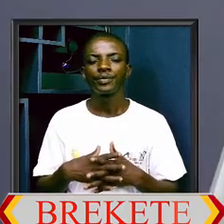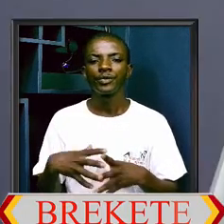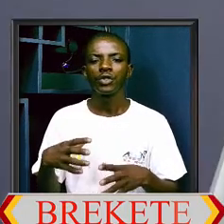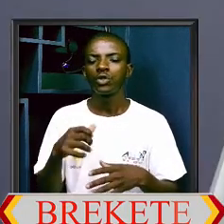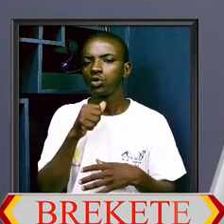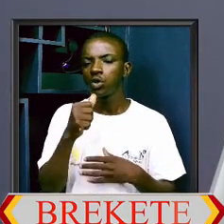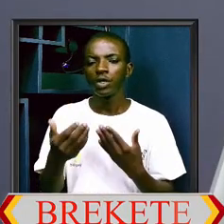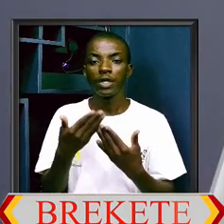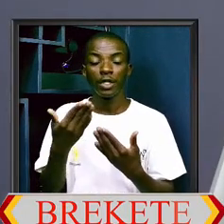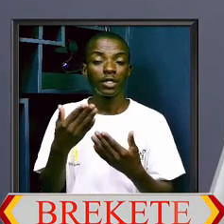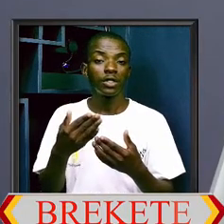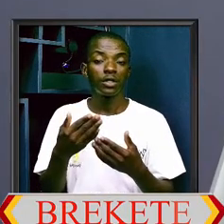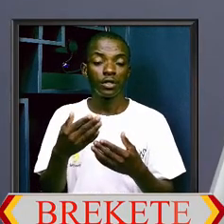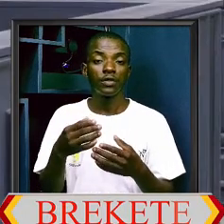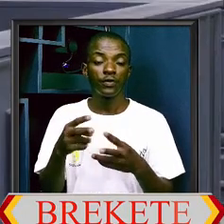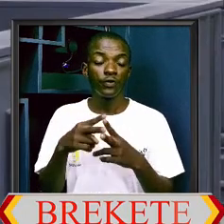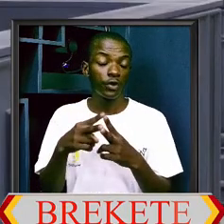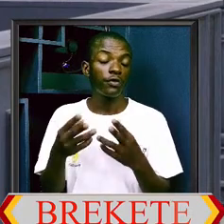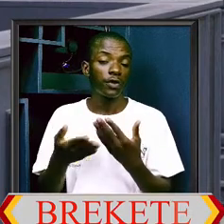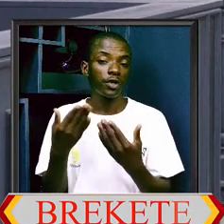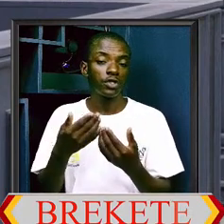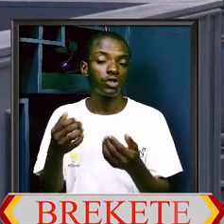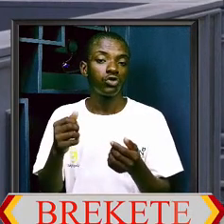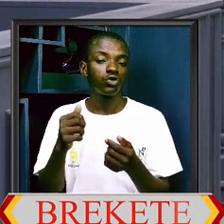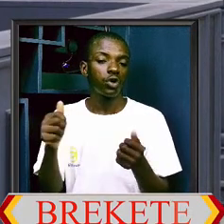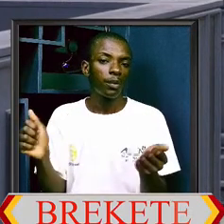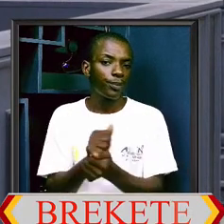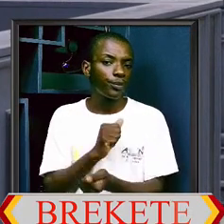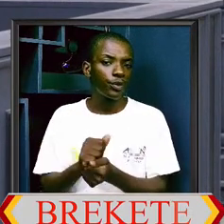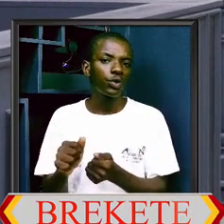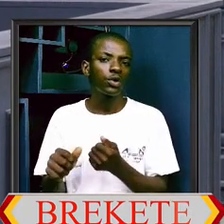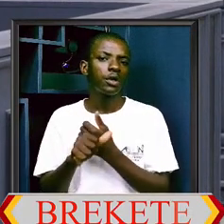it they easy to abuse to insult to